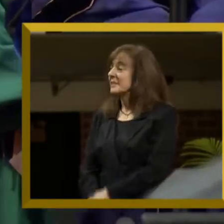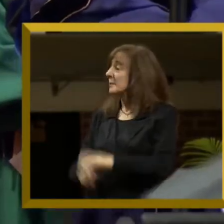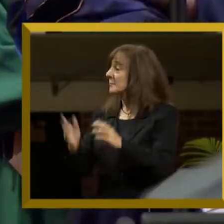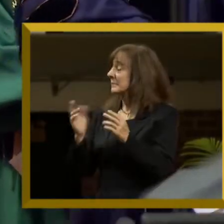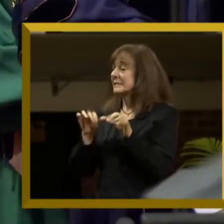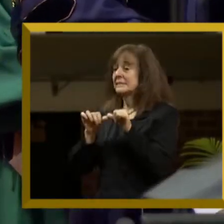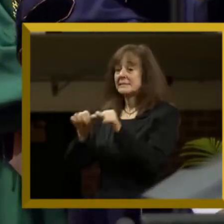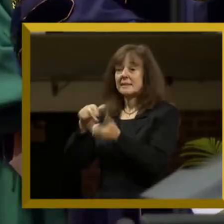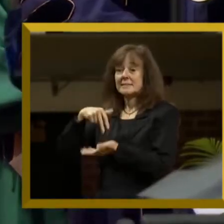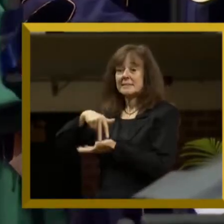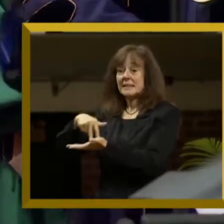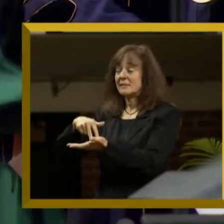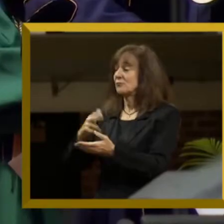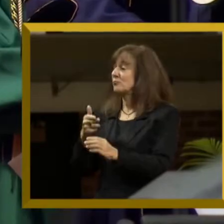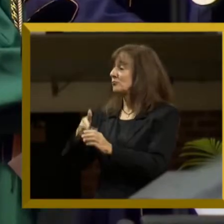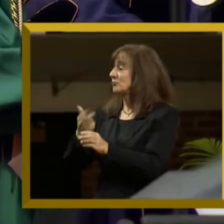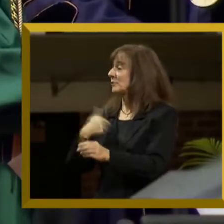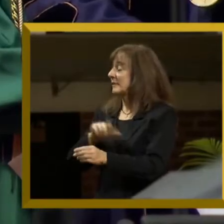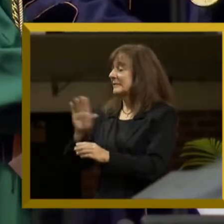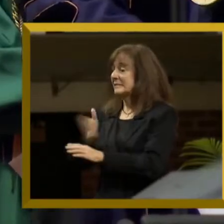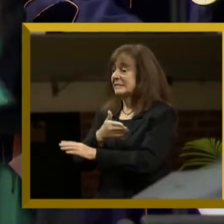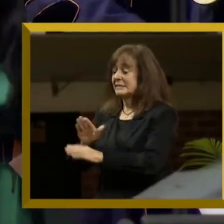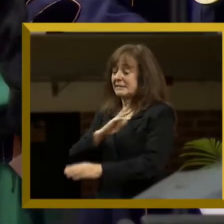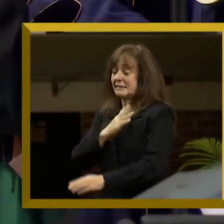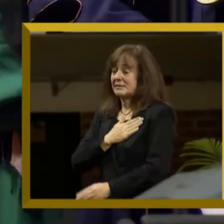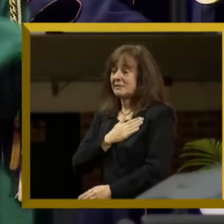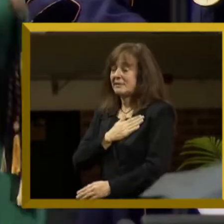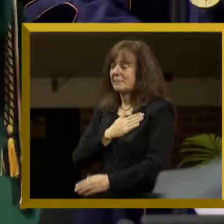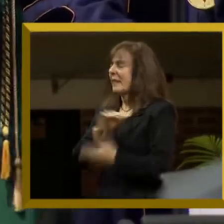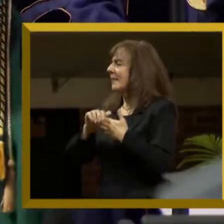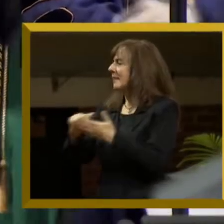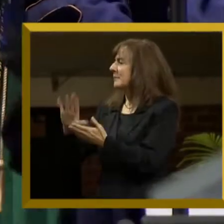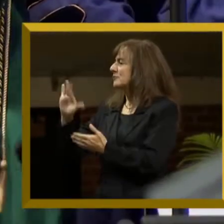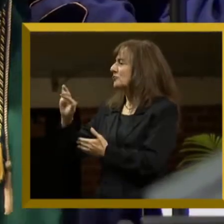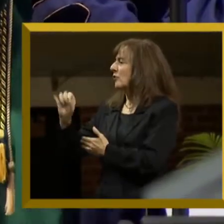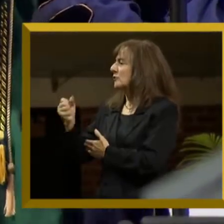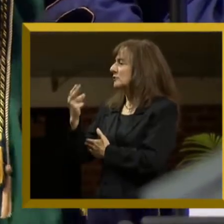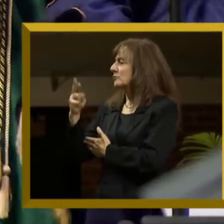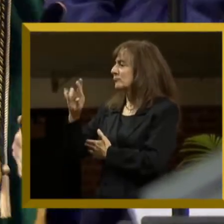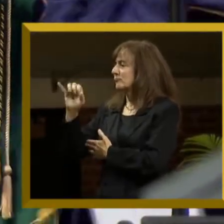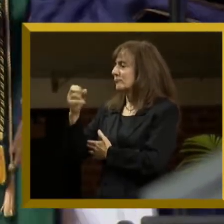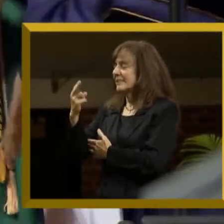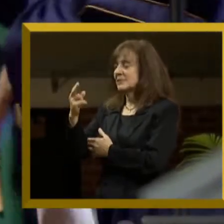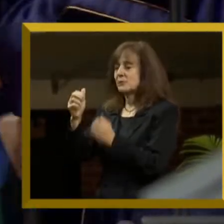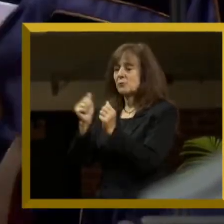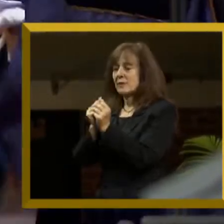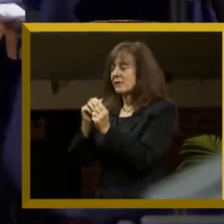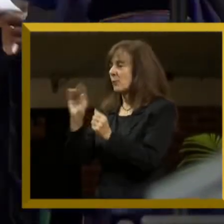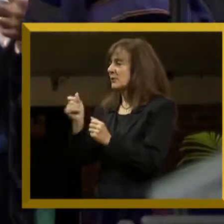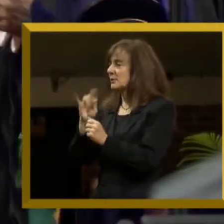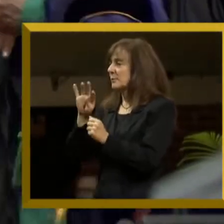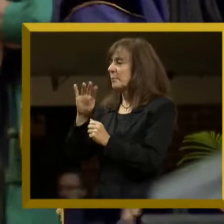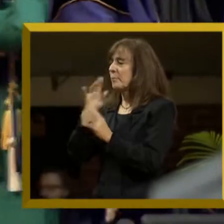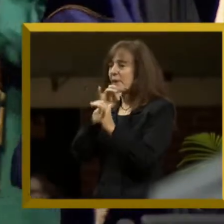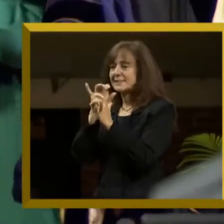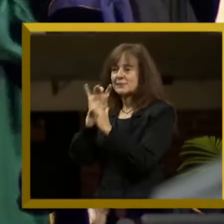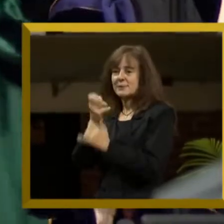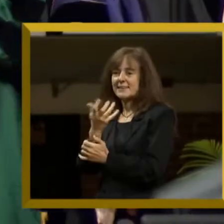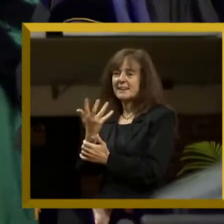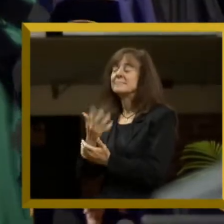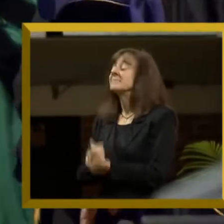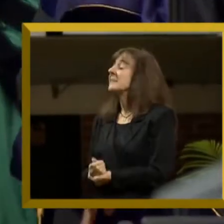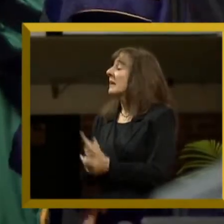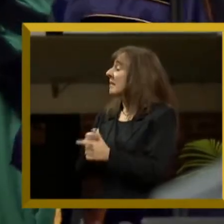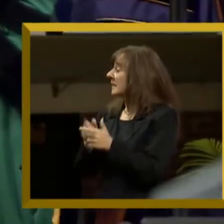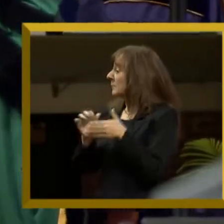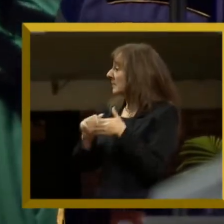Please remain standing and join in the singing of our national anthem to be led by Charles Rich, accompanied by the OSU Brass Quintet. Then